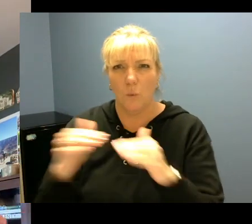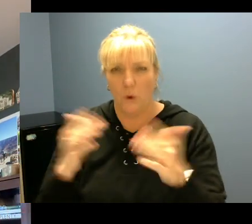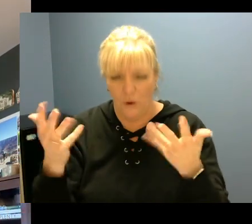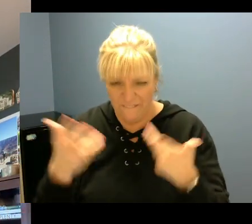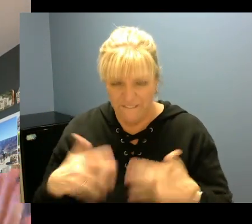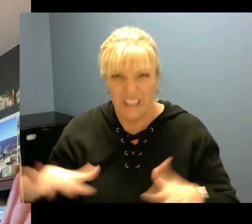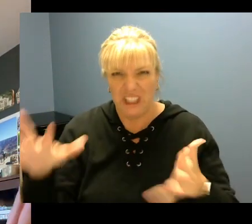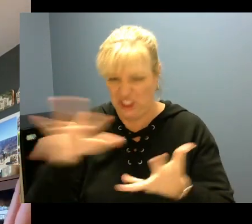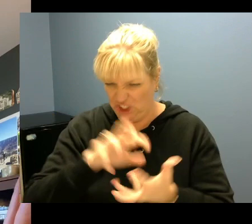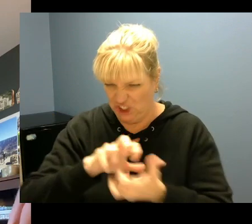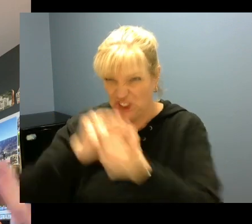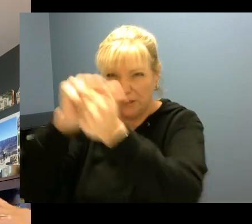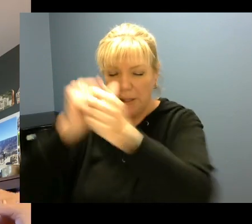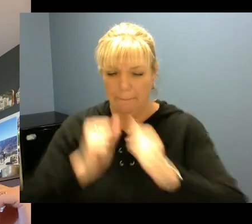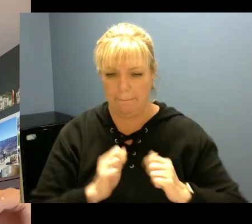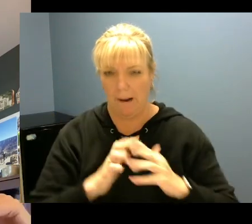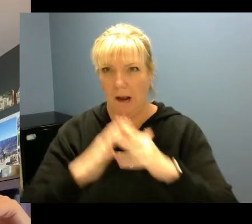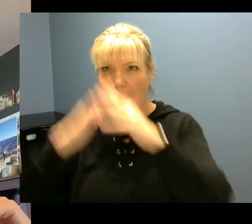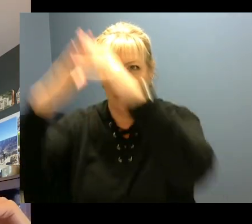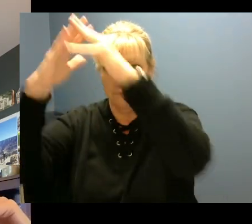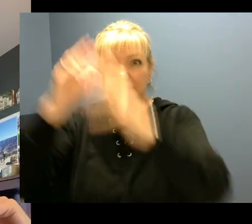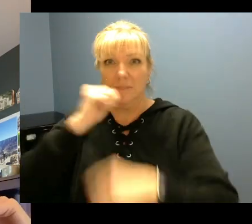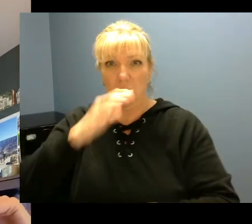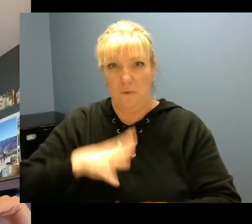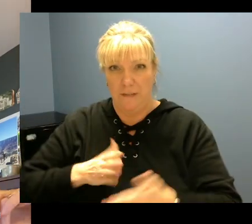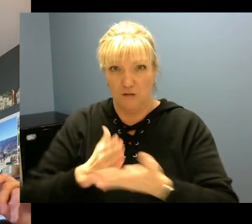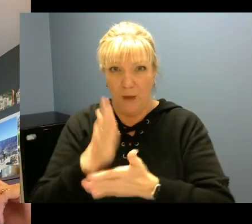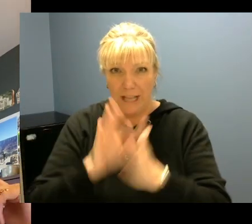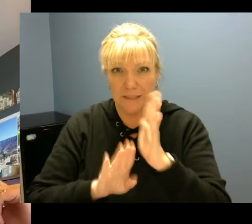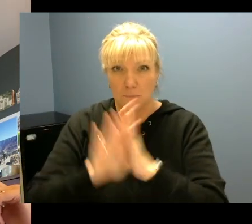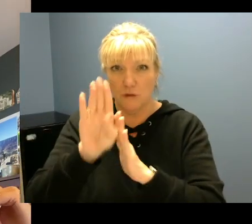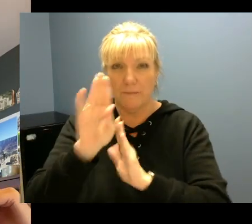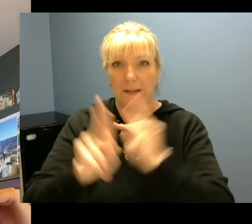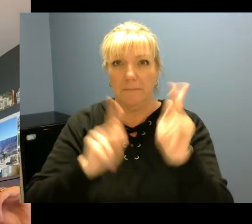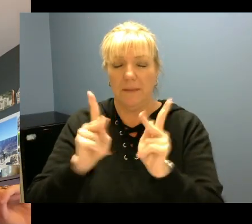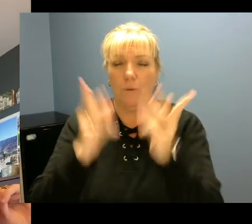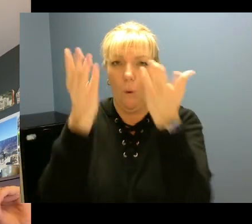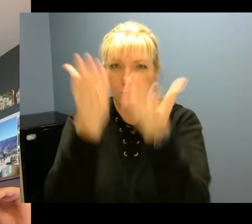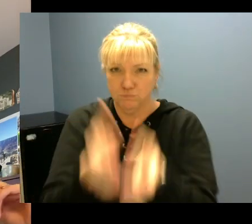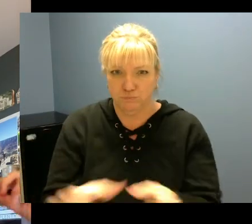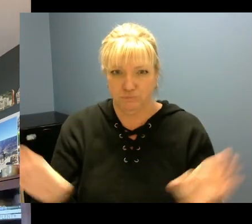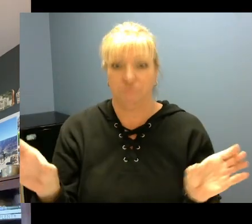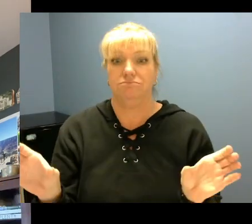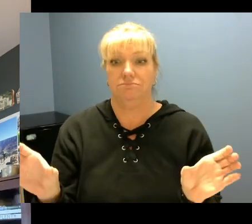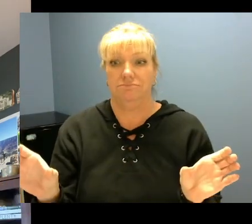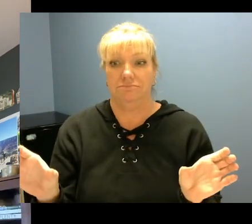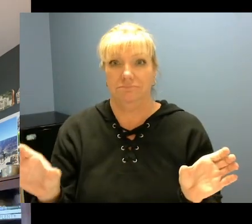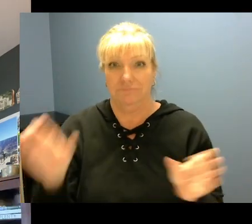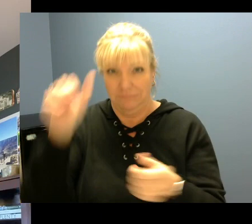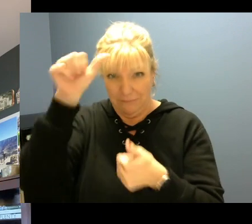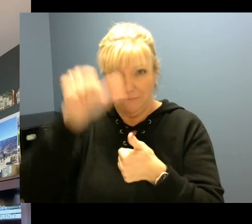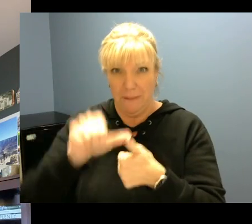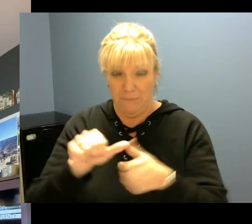how the women's rights movement split. So about underneath the